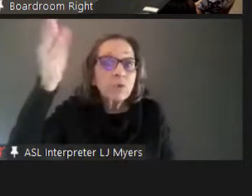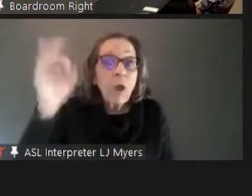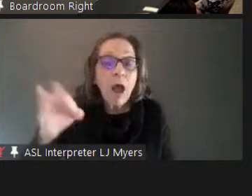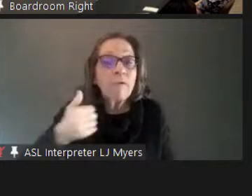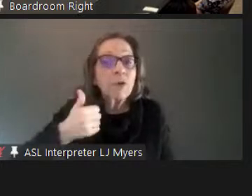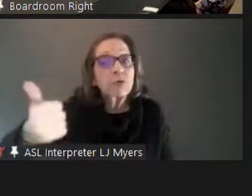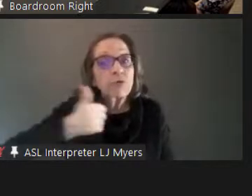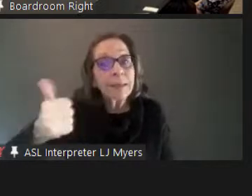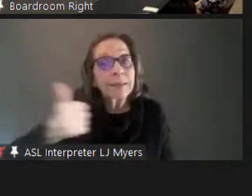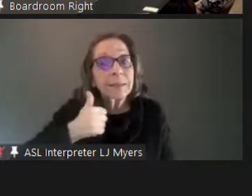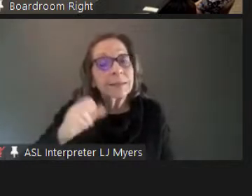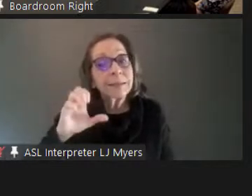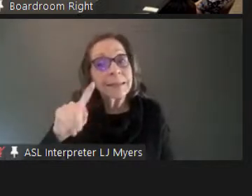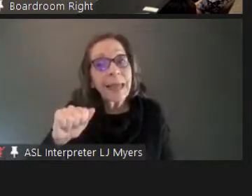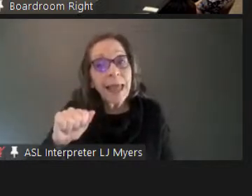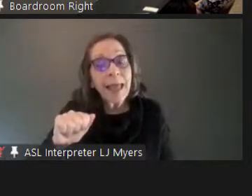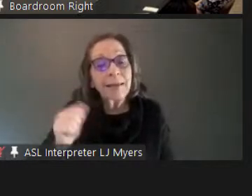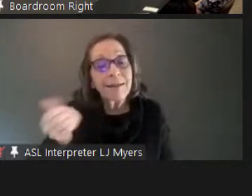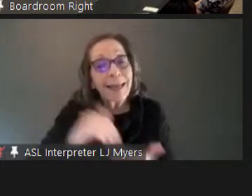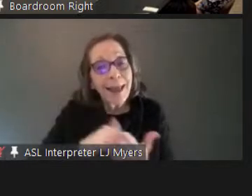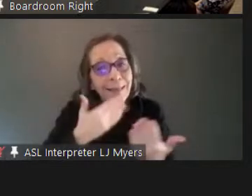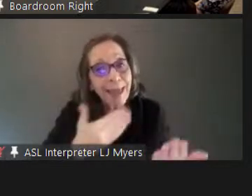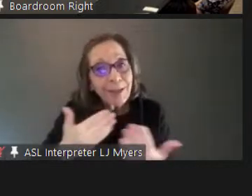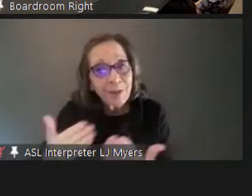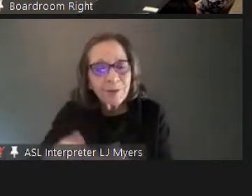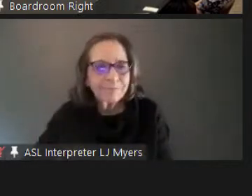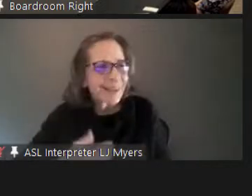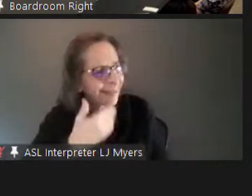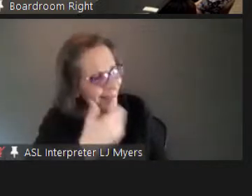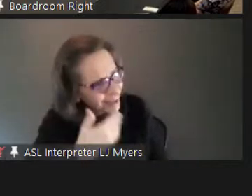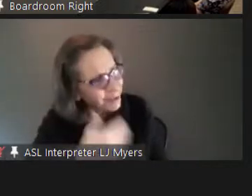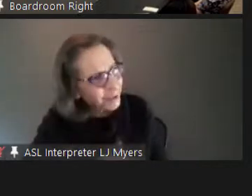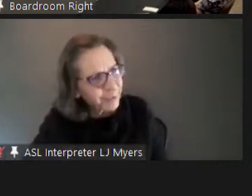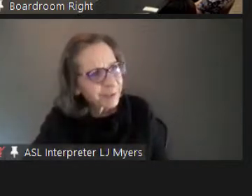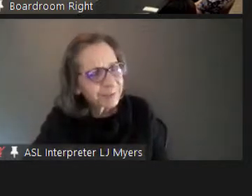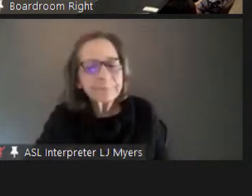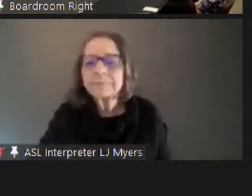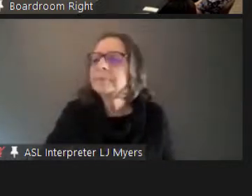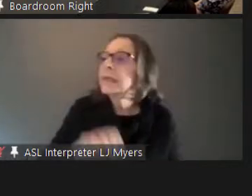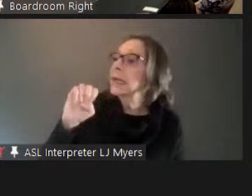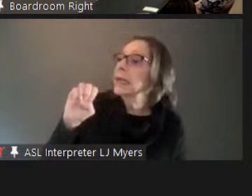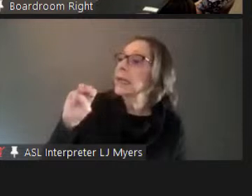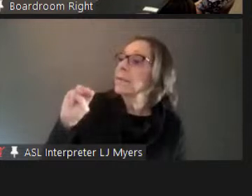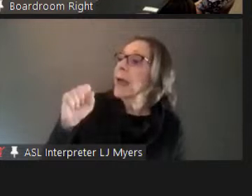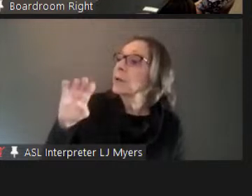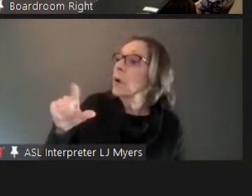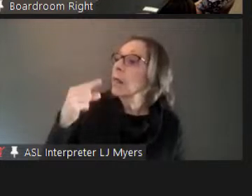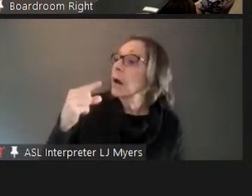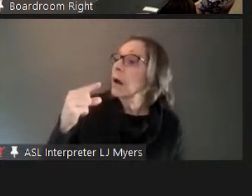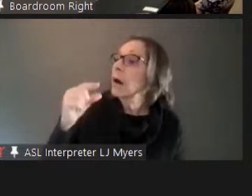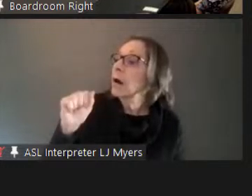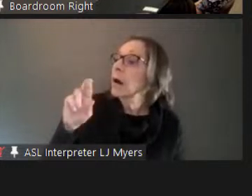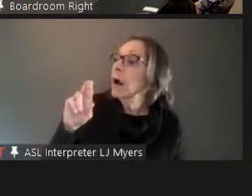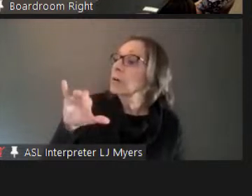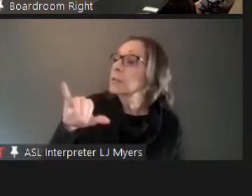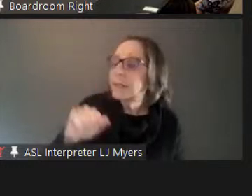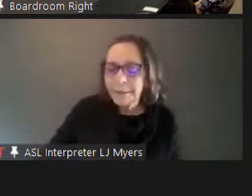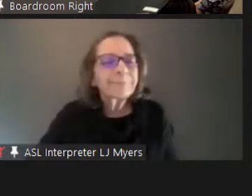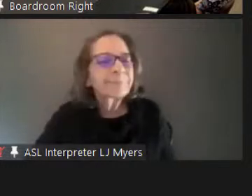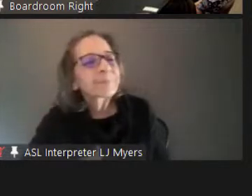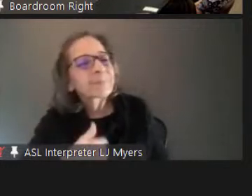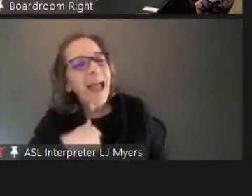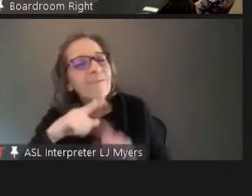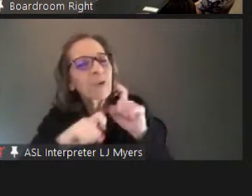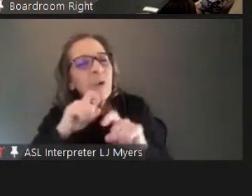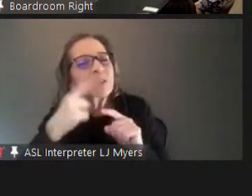authority. So again, thank you to all of you. Thank you. Thanks. Emmanuel Garcia. I had the